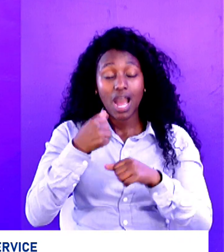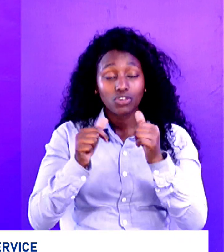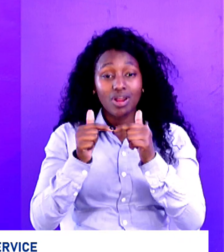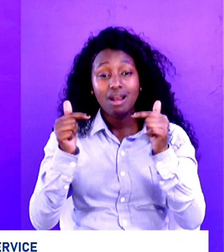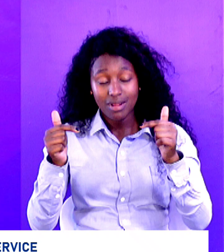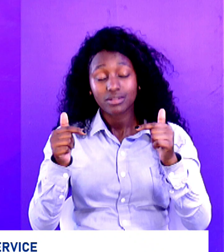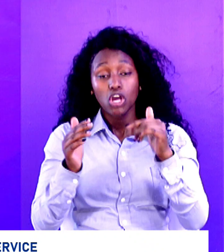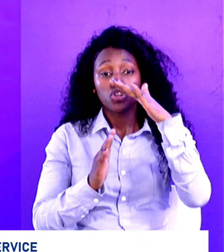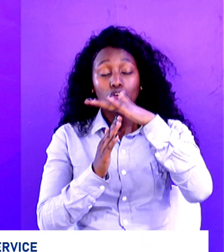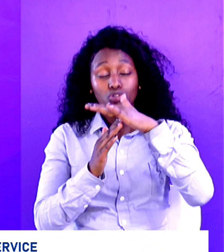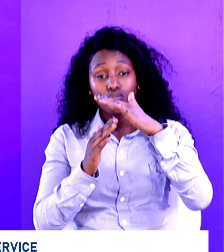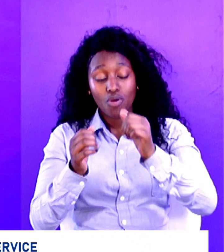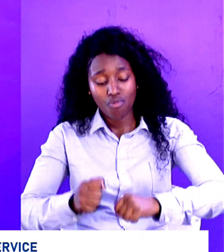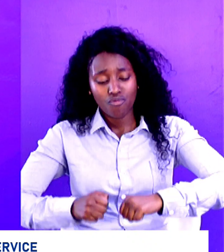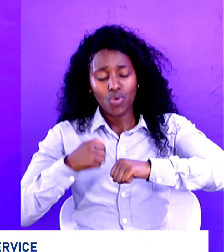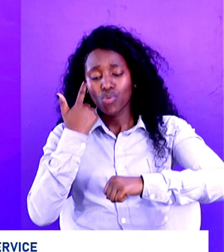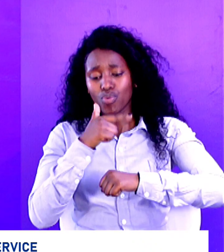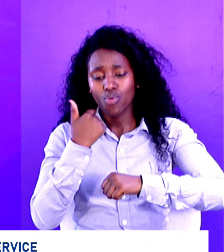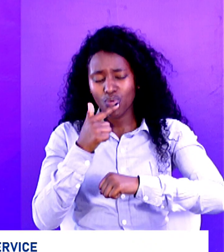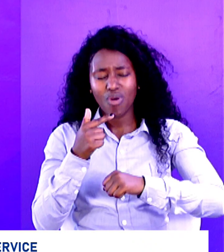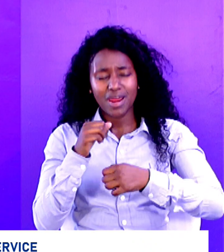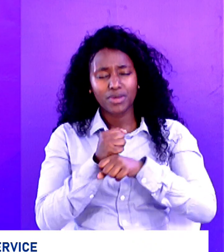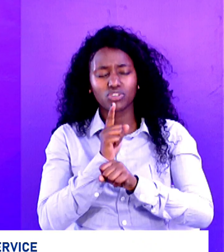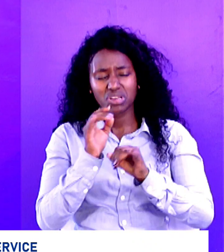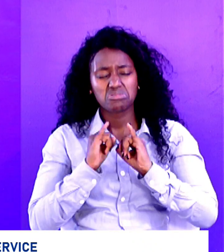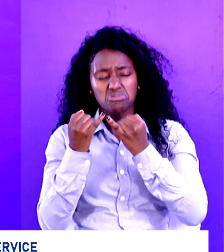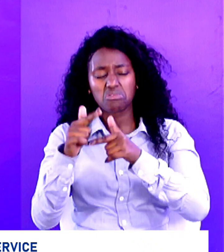and initiating a total institutional overhaul.